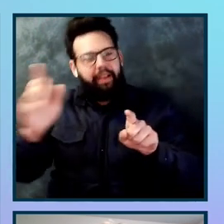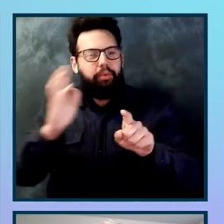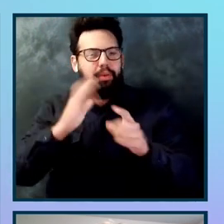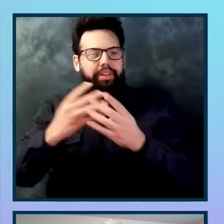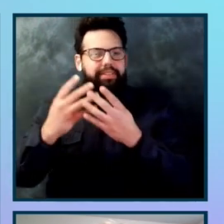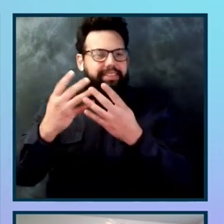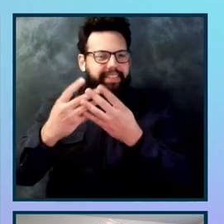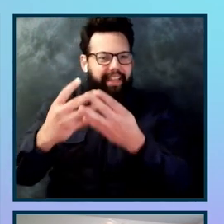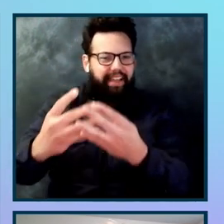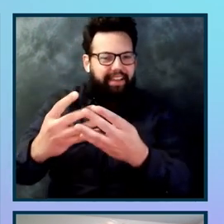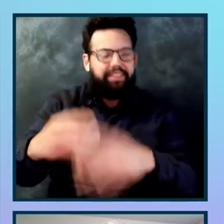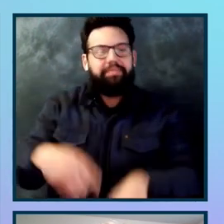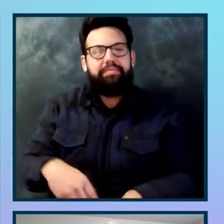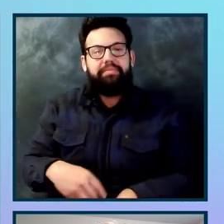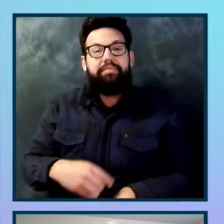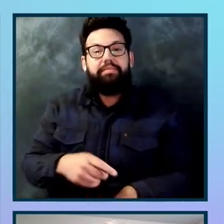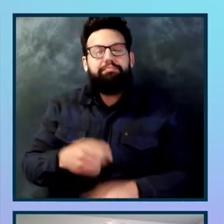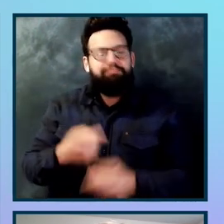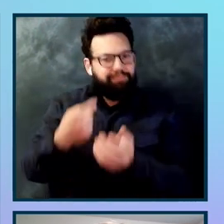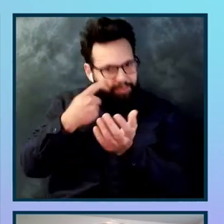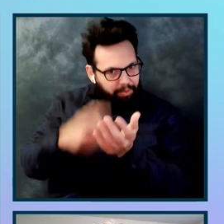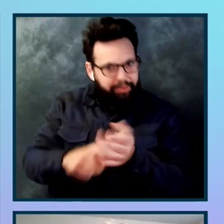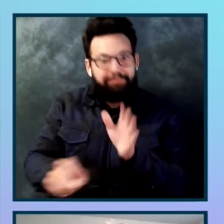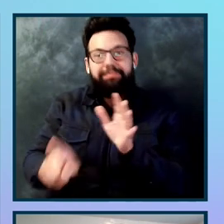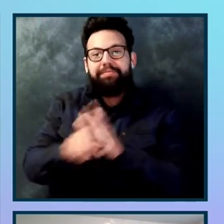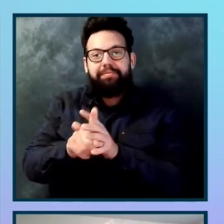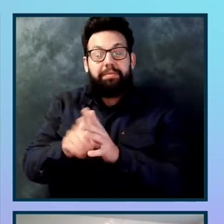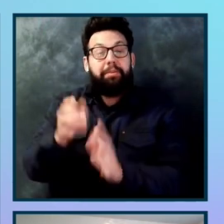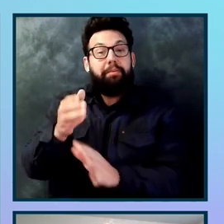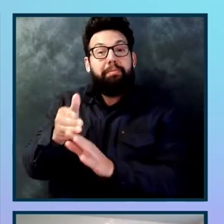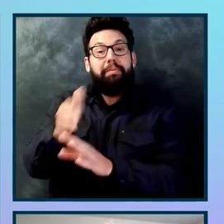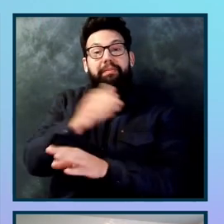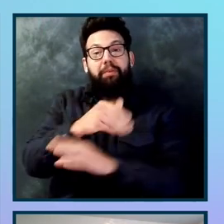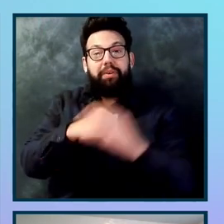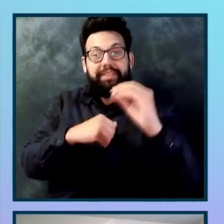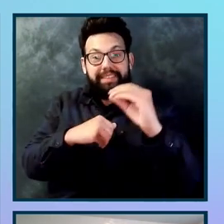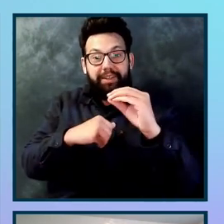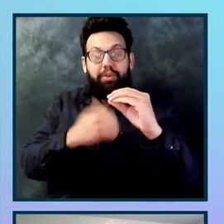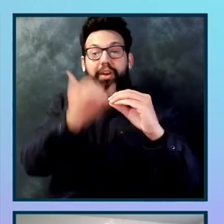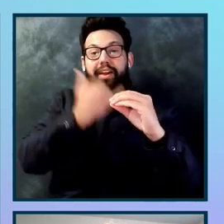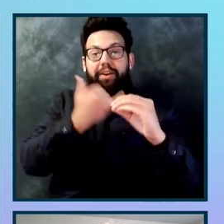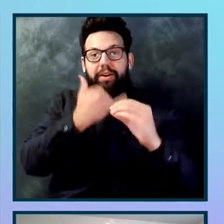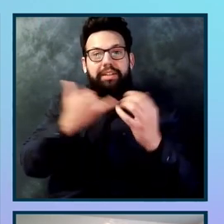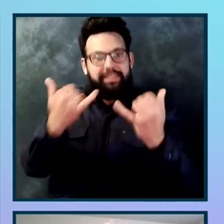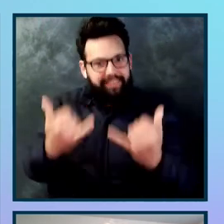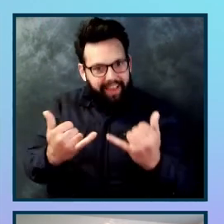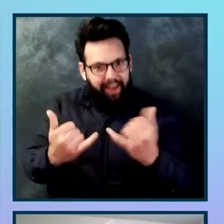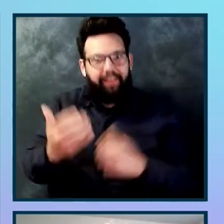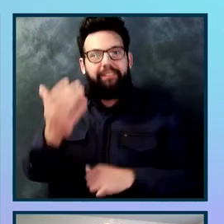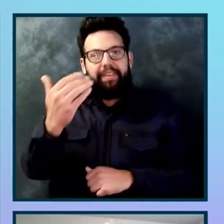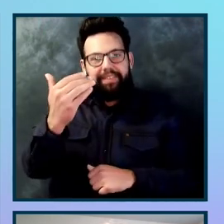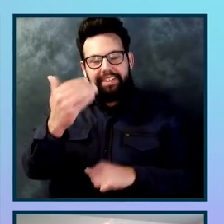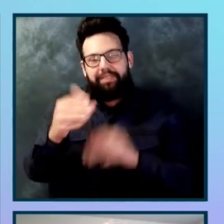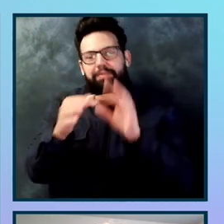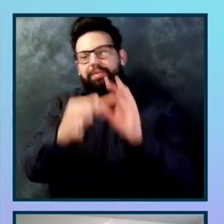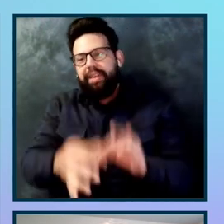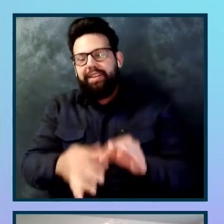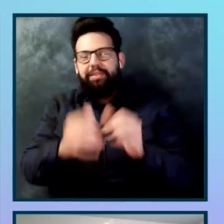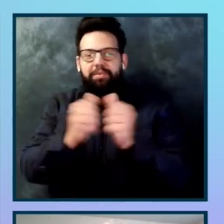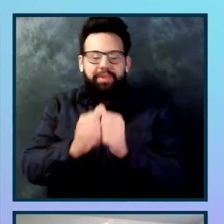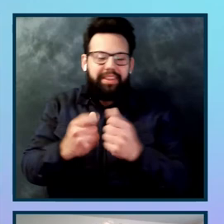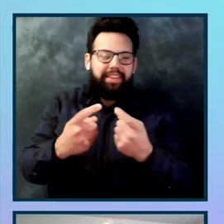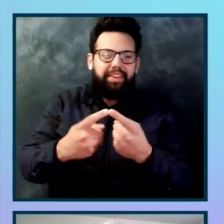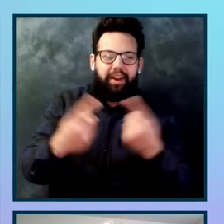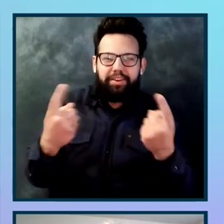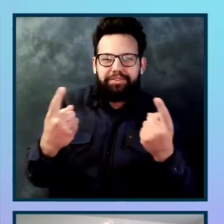Notice we now have 15 errors. We had zero before, 23 contrast errors, 43 alerts, 149,